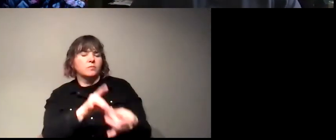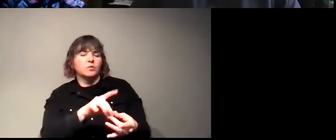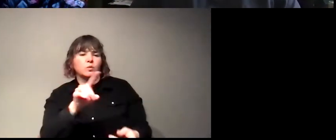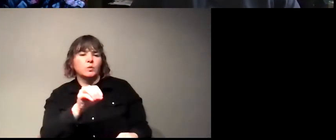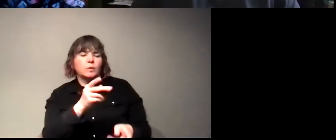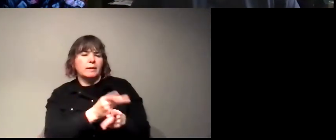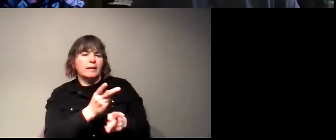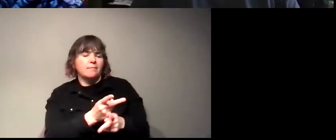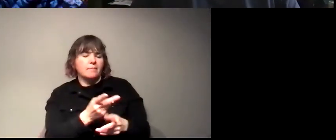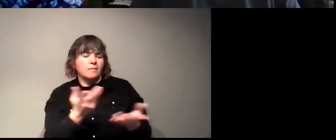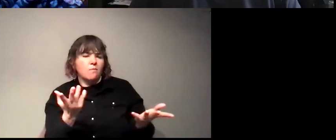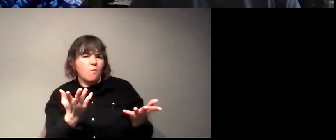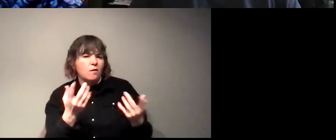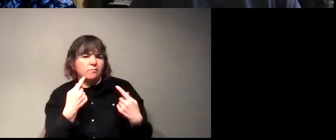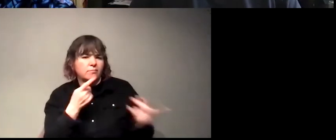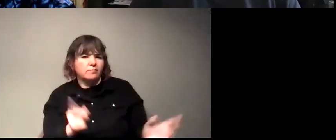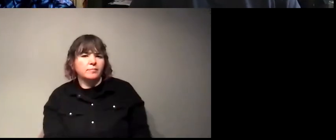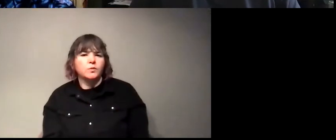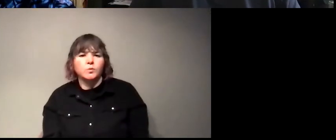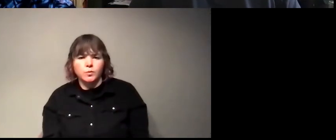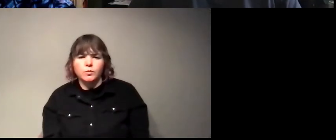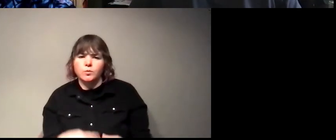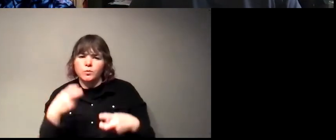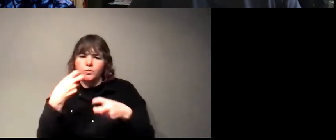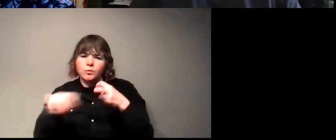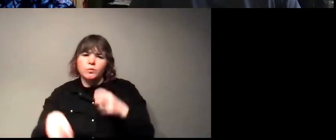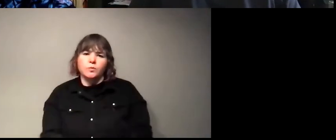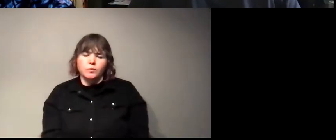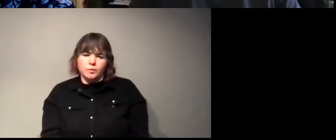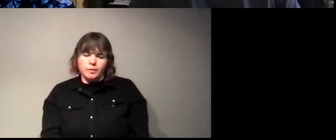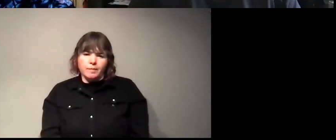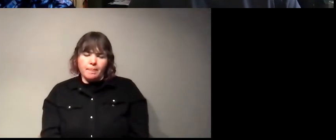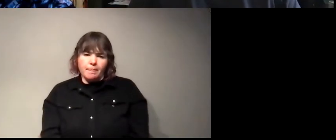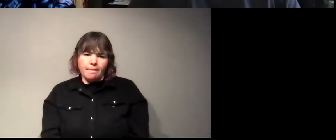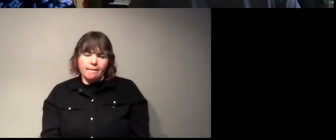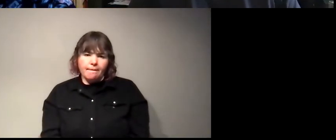would it be? Oh man, that's a tough question.